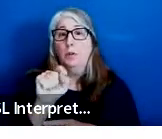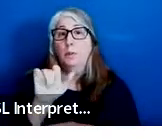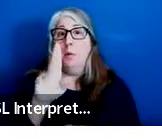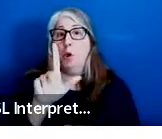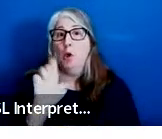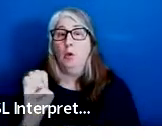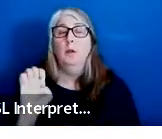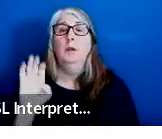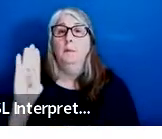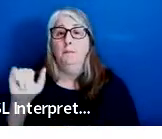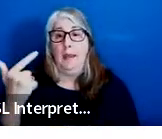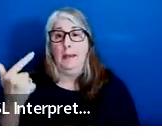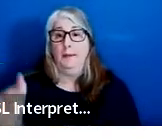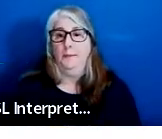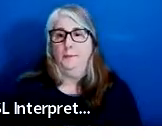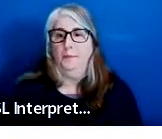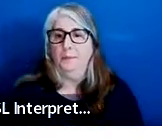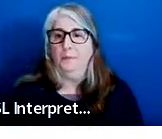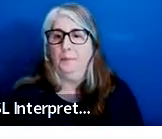Okay.